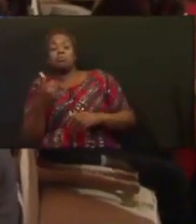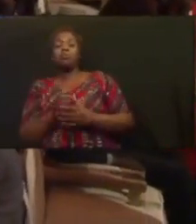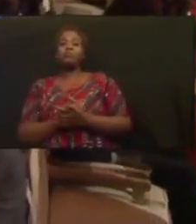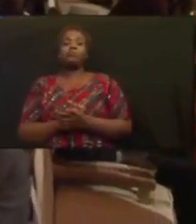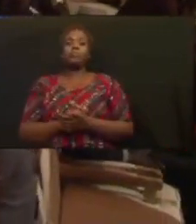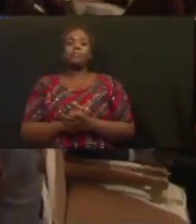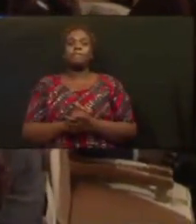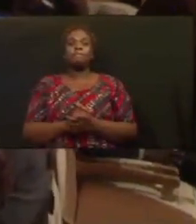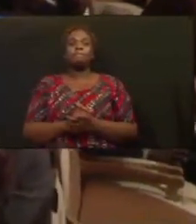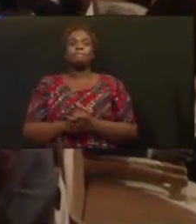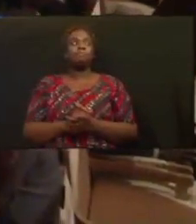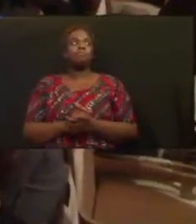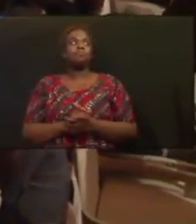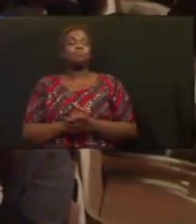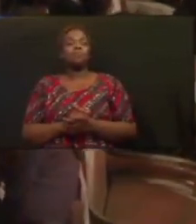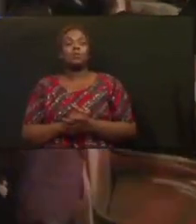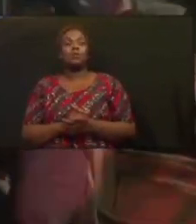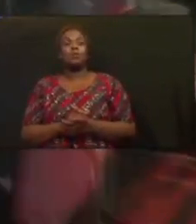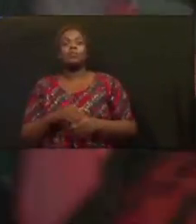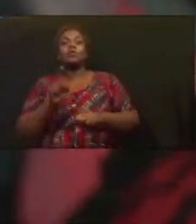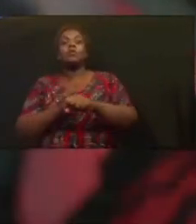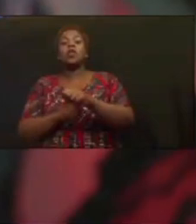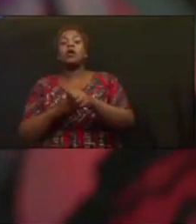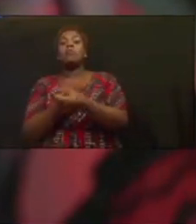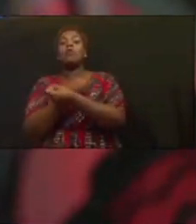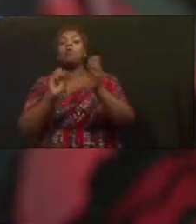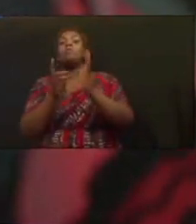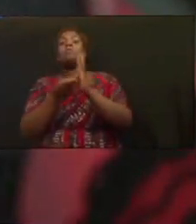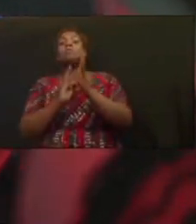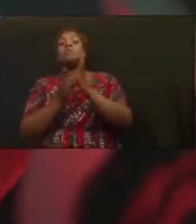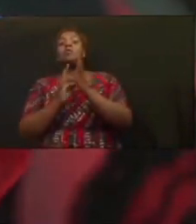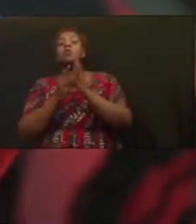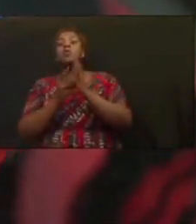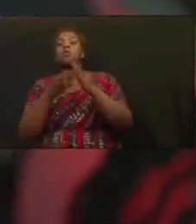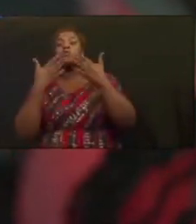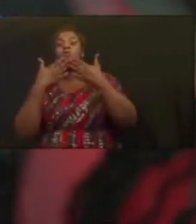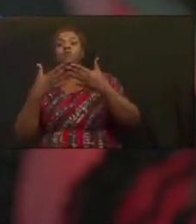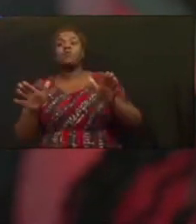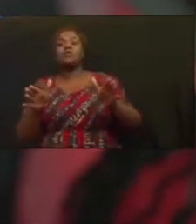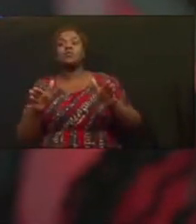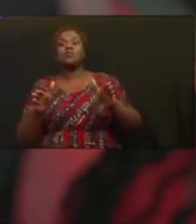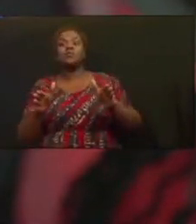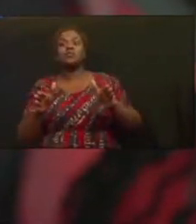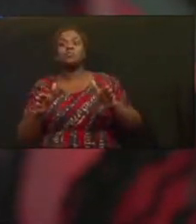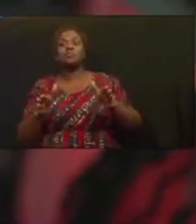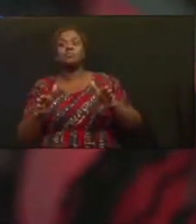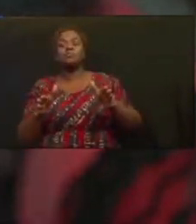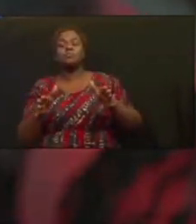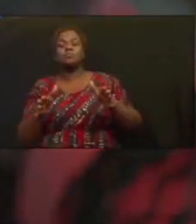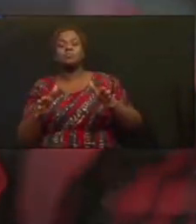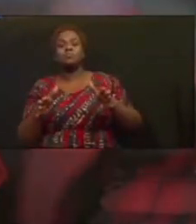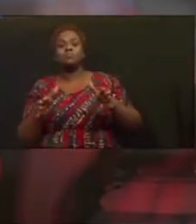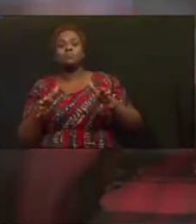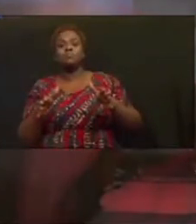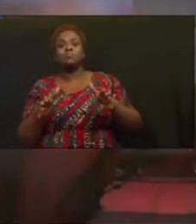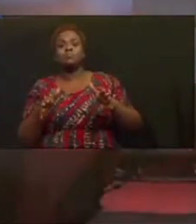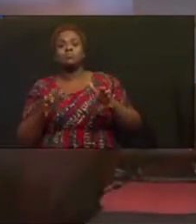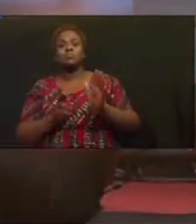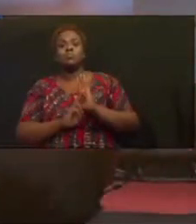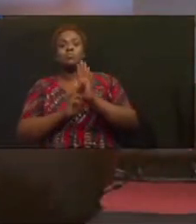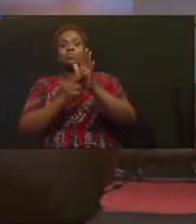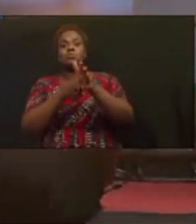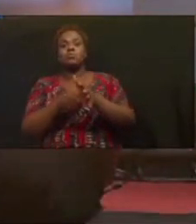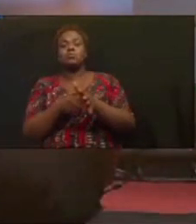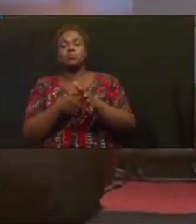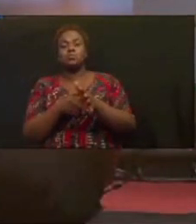As soon as I opened the door, here was this giant gray-bearded man. Now I know he was representing the Holy